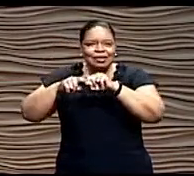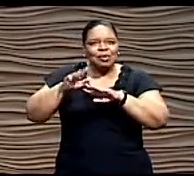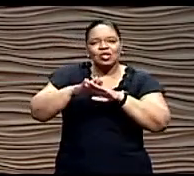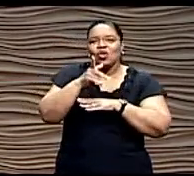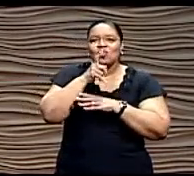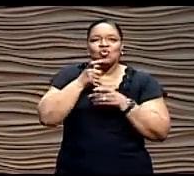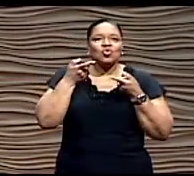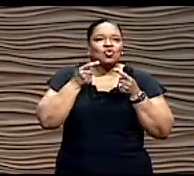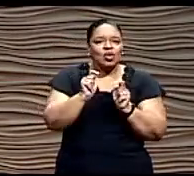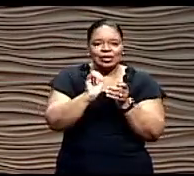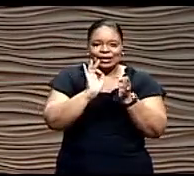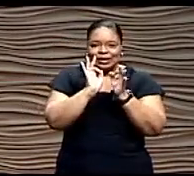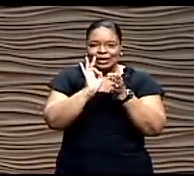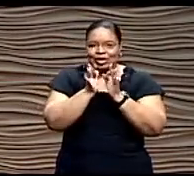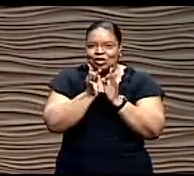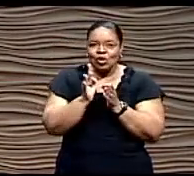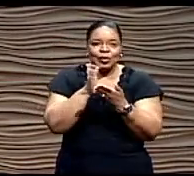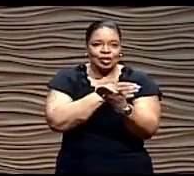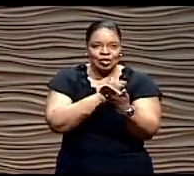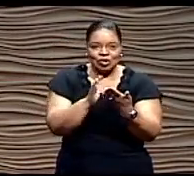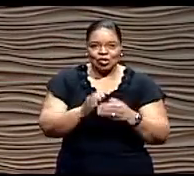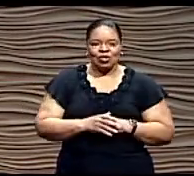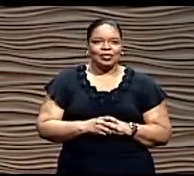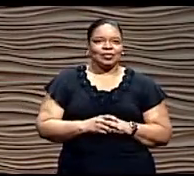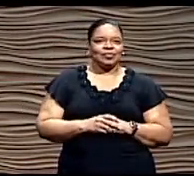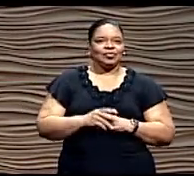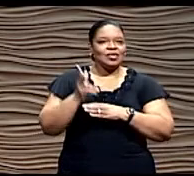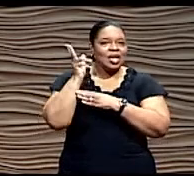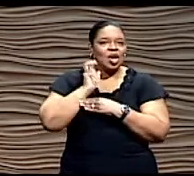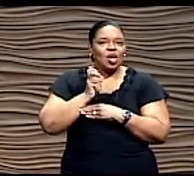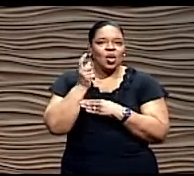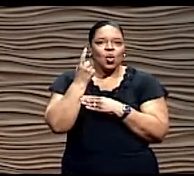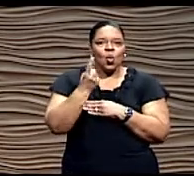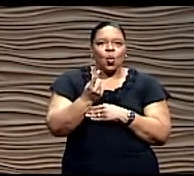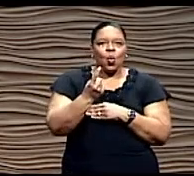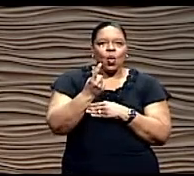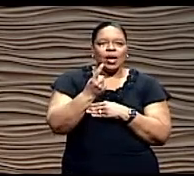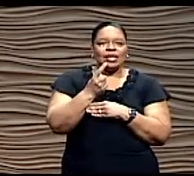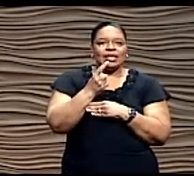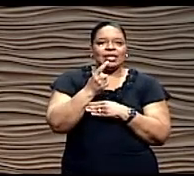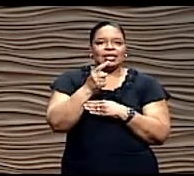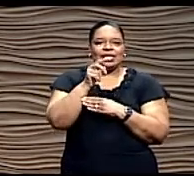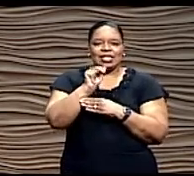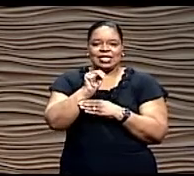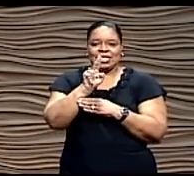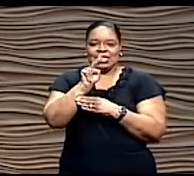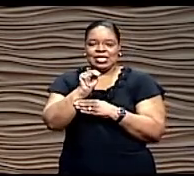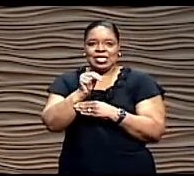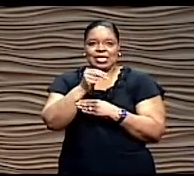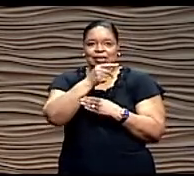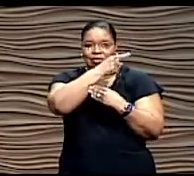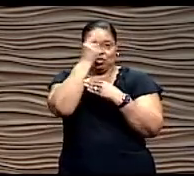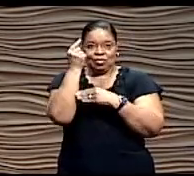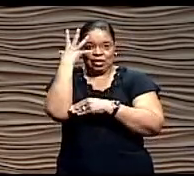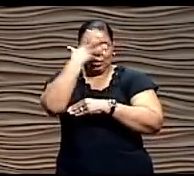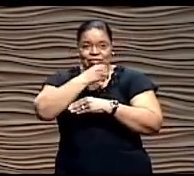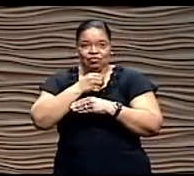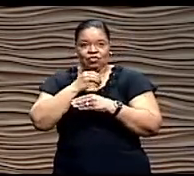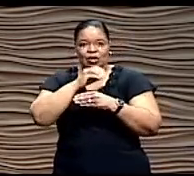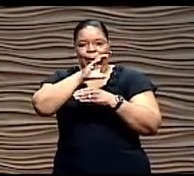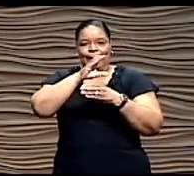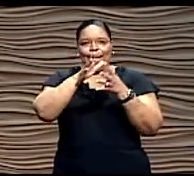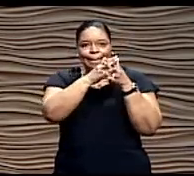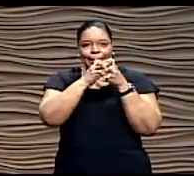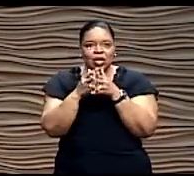to interpret these spirituals. I heard one nun, African-American, interpret this, and